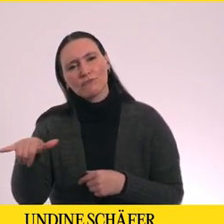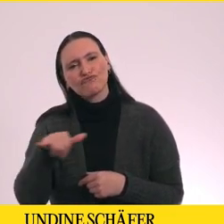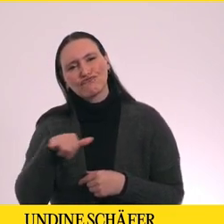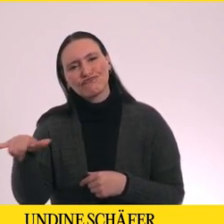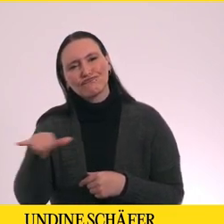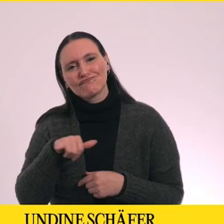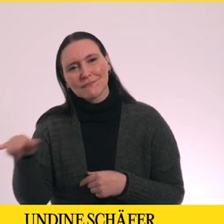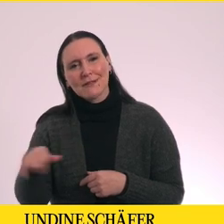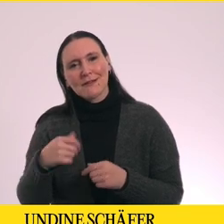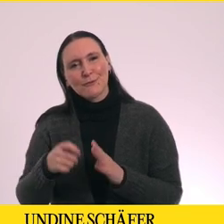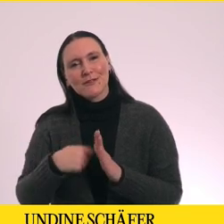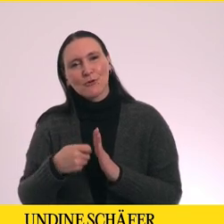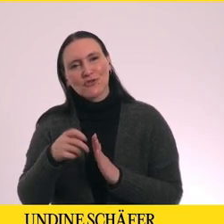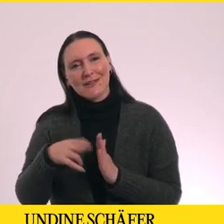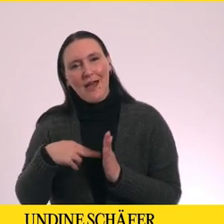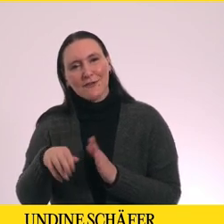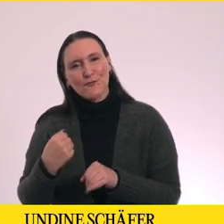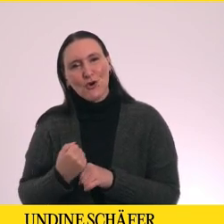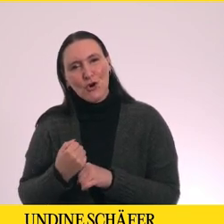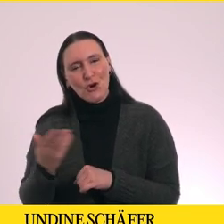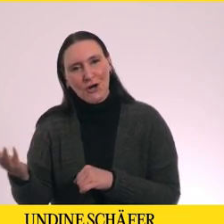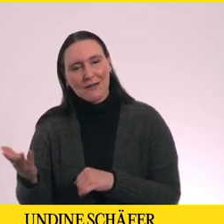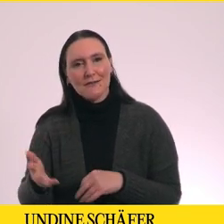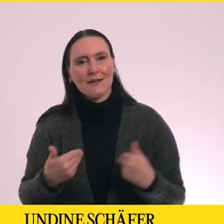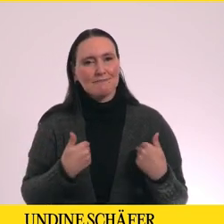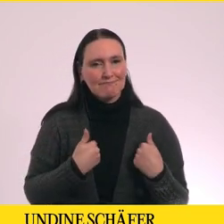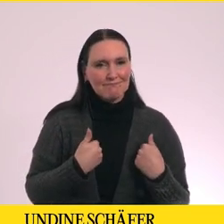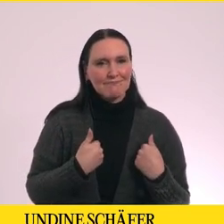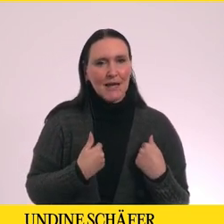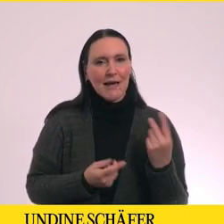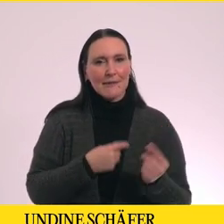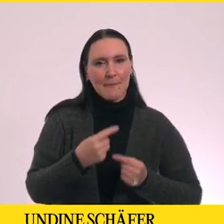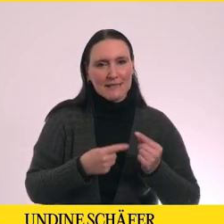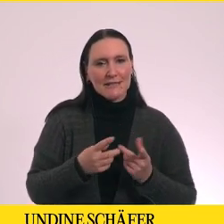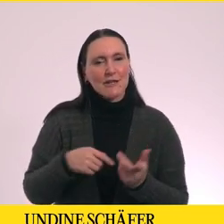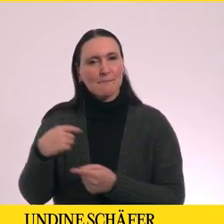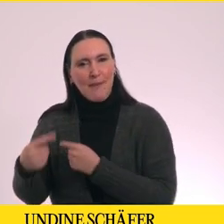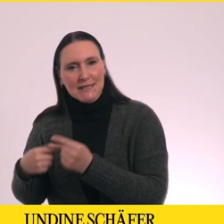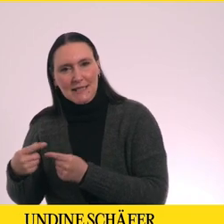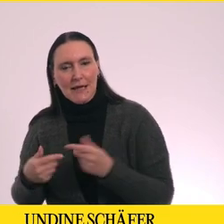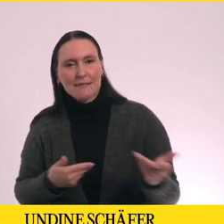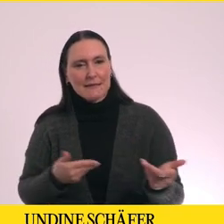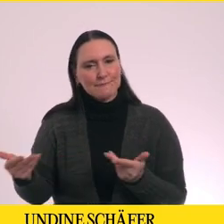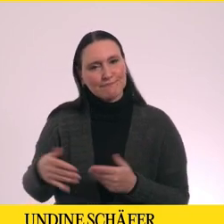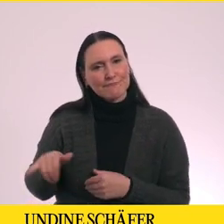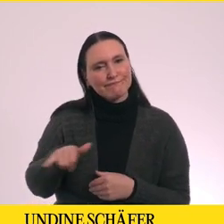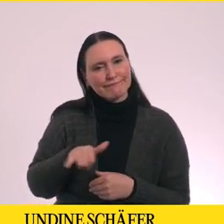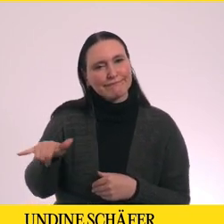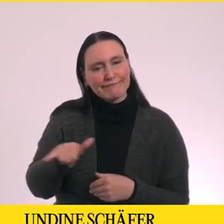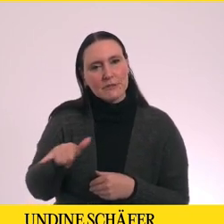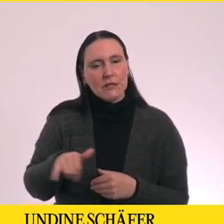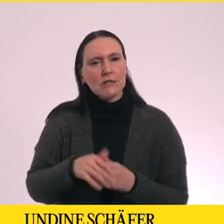like our methods seem to be somewhat the same in terms of trying to achieve a level of equality.